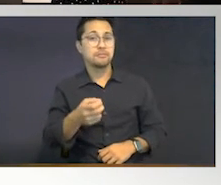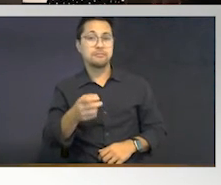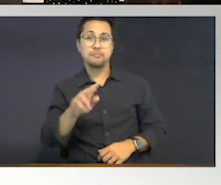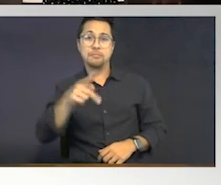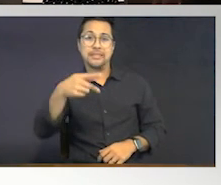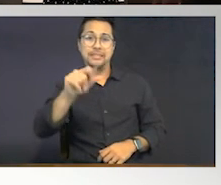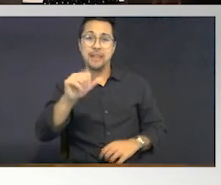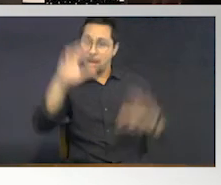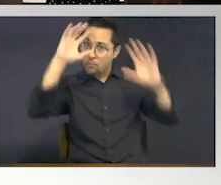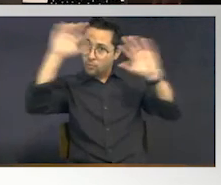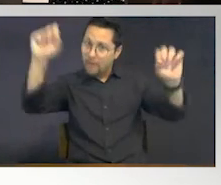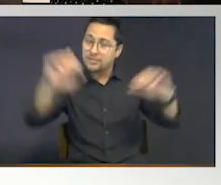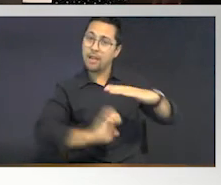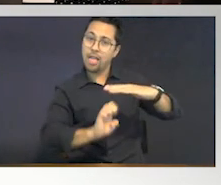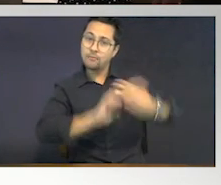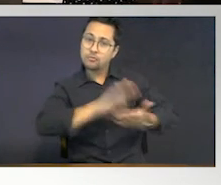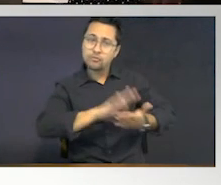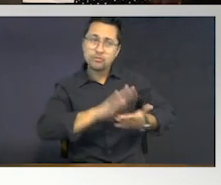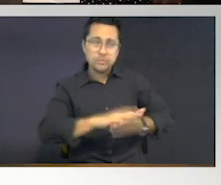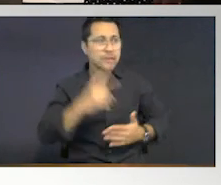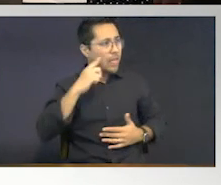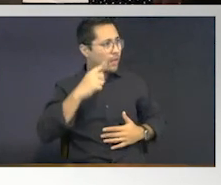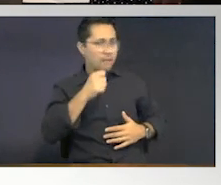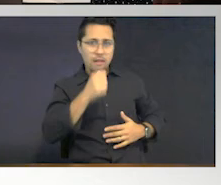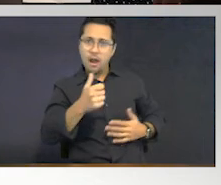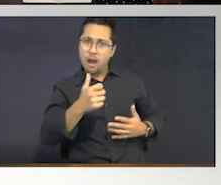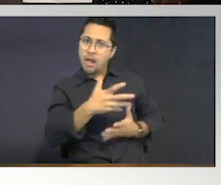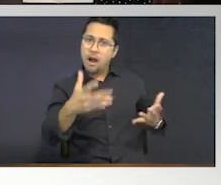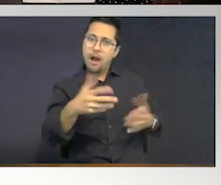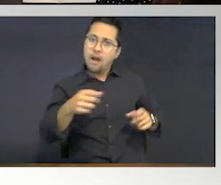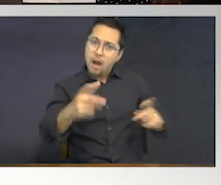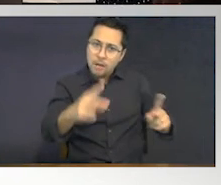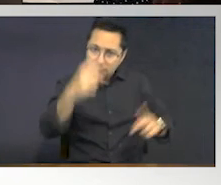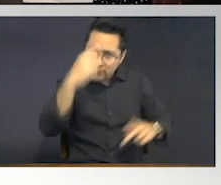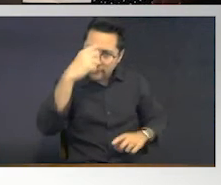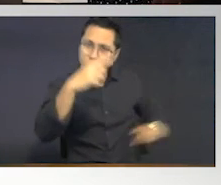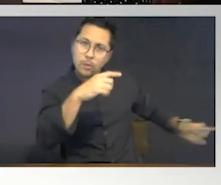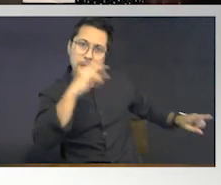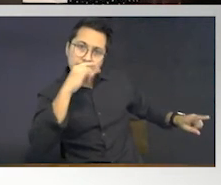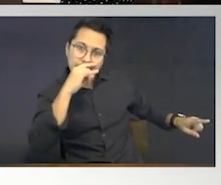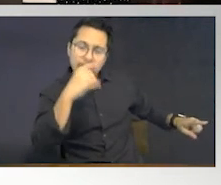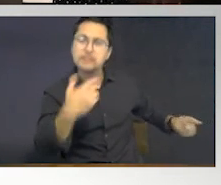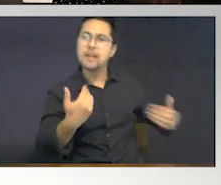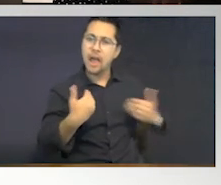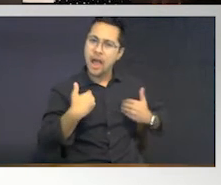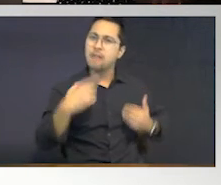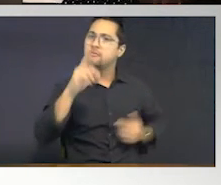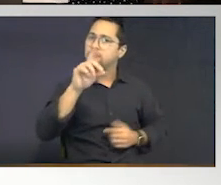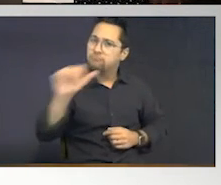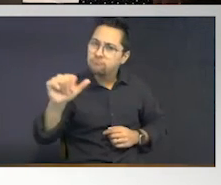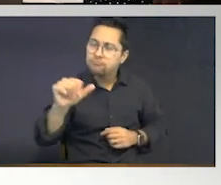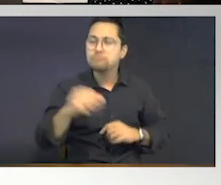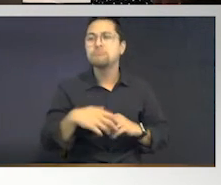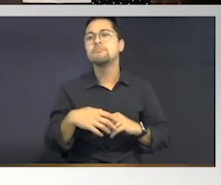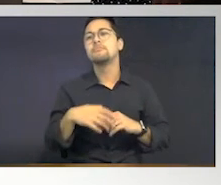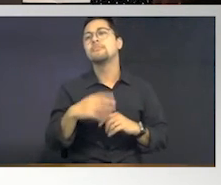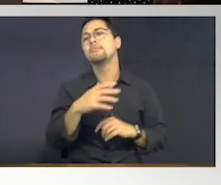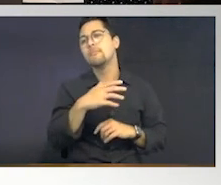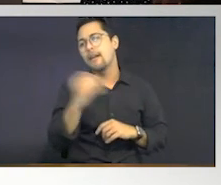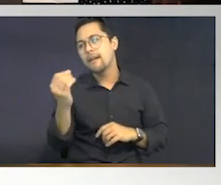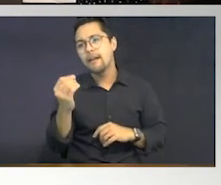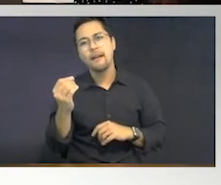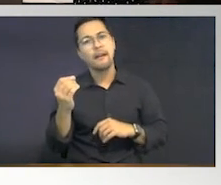because I felt like there weren't enough opportunities for, the kids that had disabilities, and